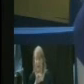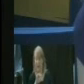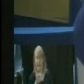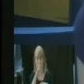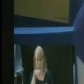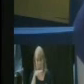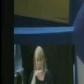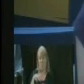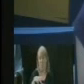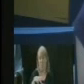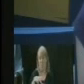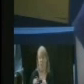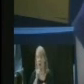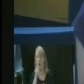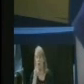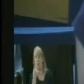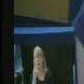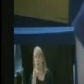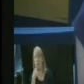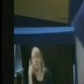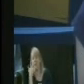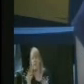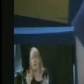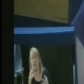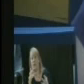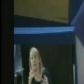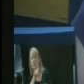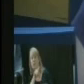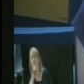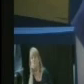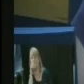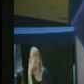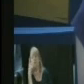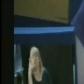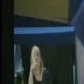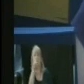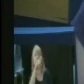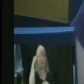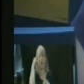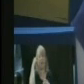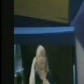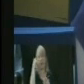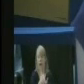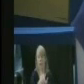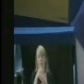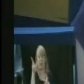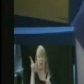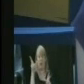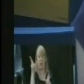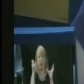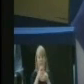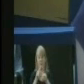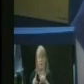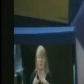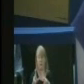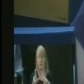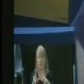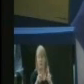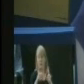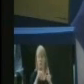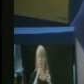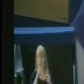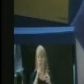share here present, okay. And I always think it's helpful to hear from people who are going to be implementing this stuff.